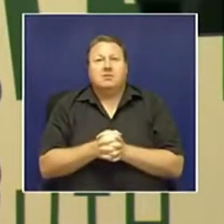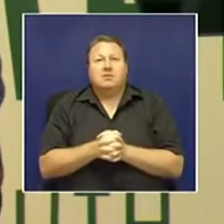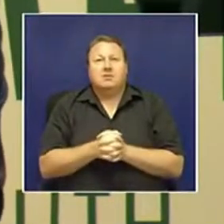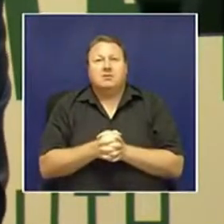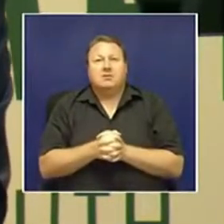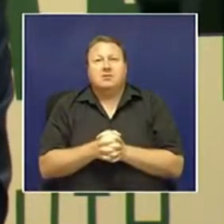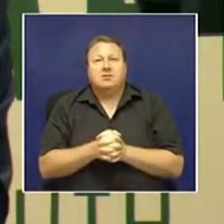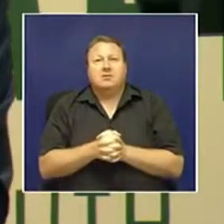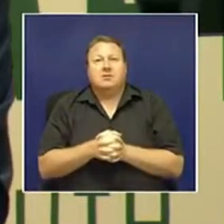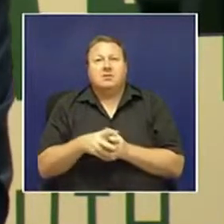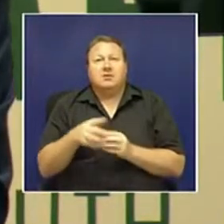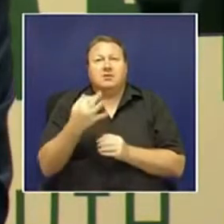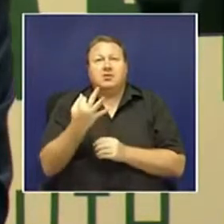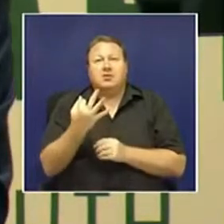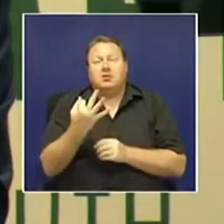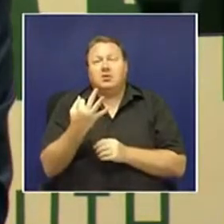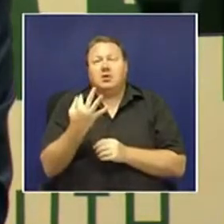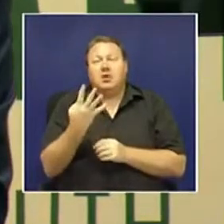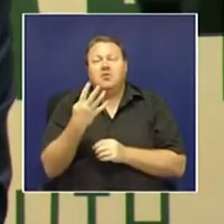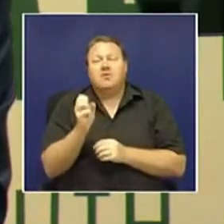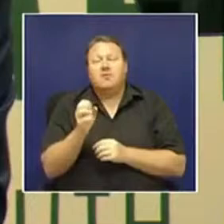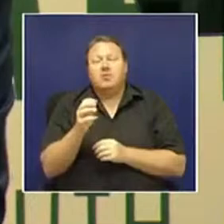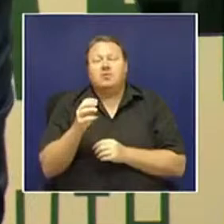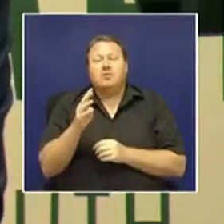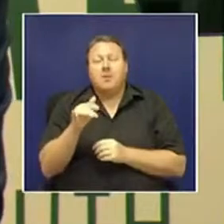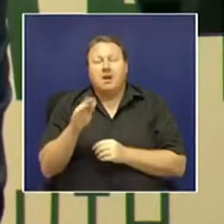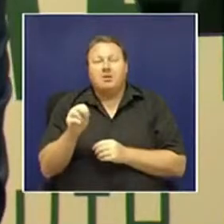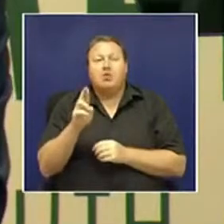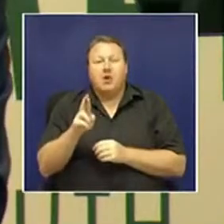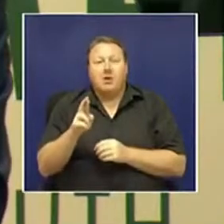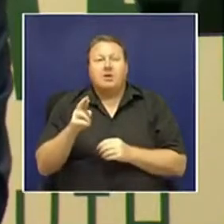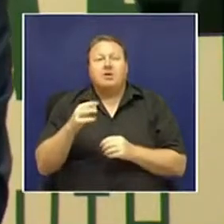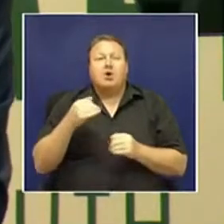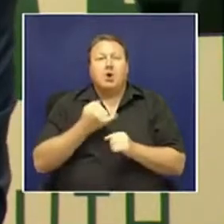340 million rand for early retirement and voluntary exit programs,